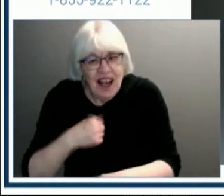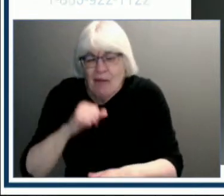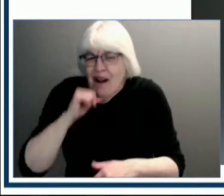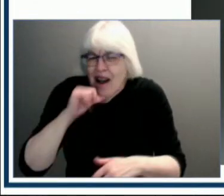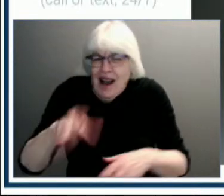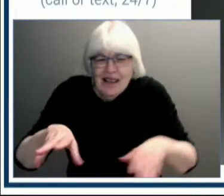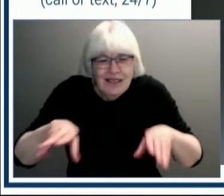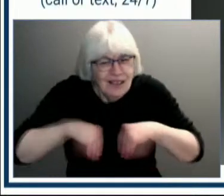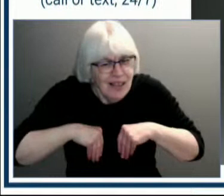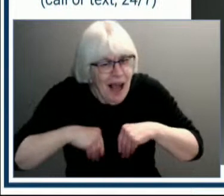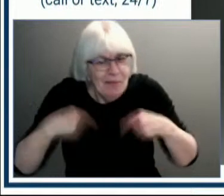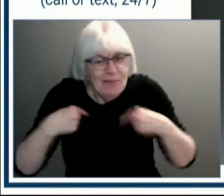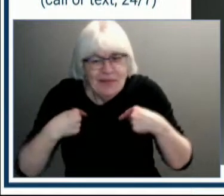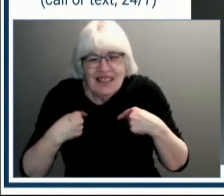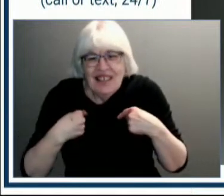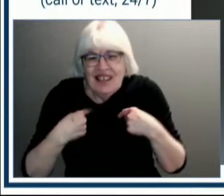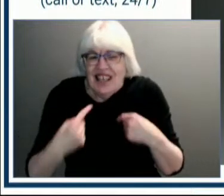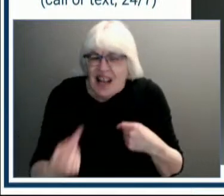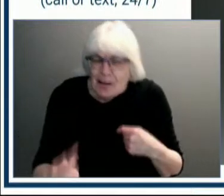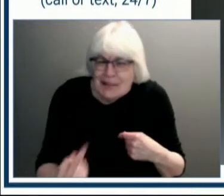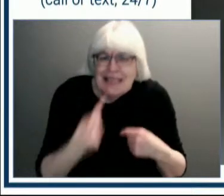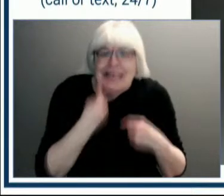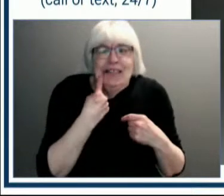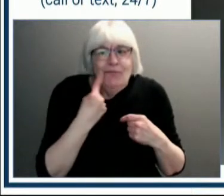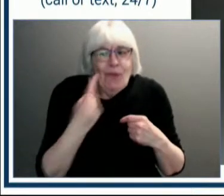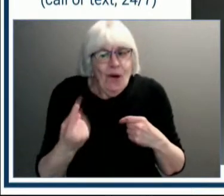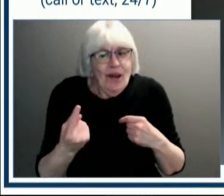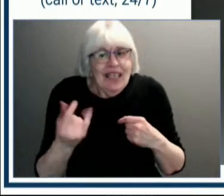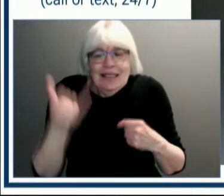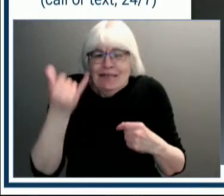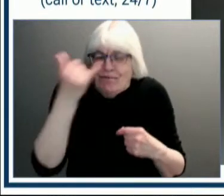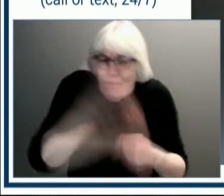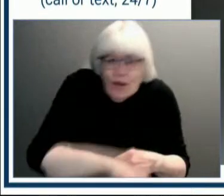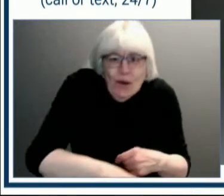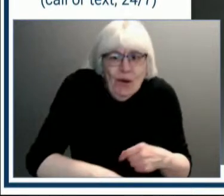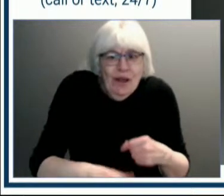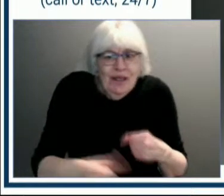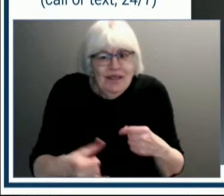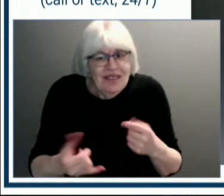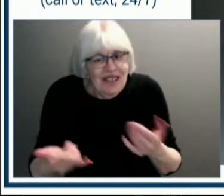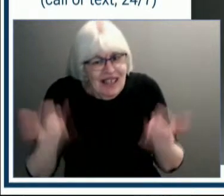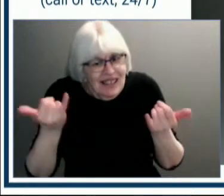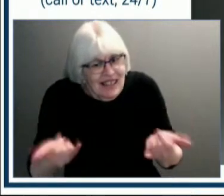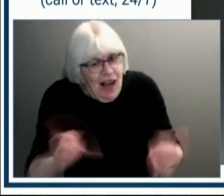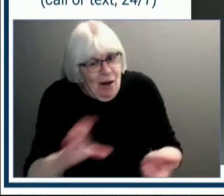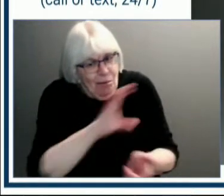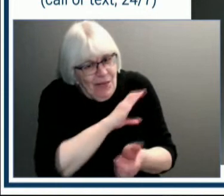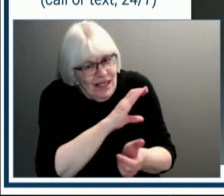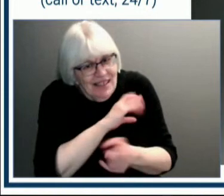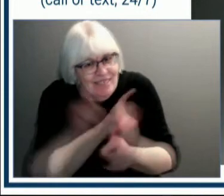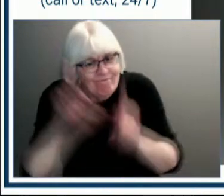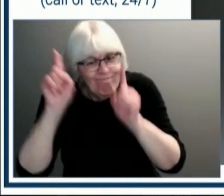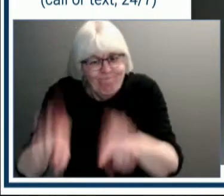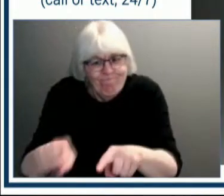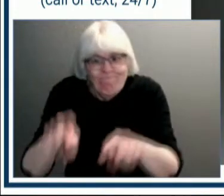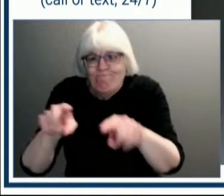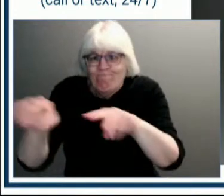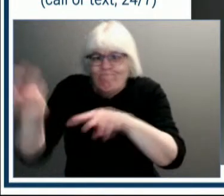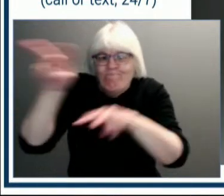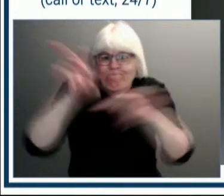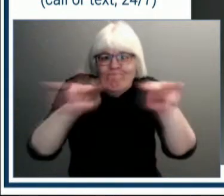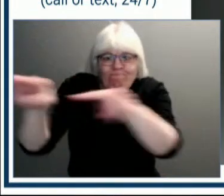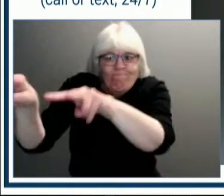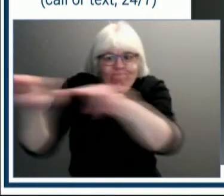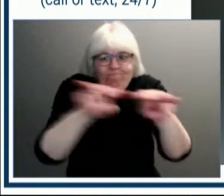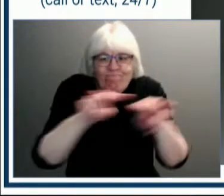that it's ridiculous that we're having to go to that extent to control people's behavior and how they're behaving towards people